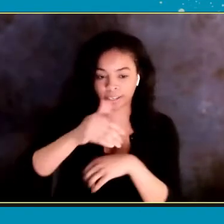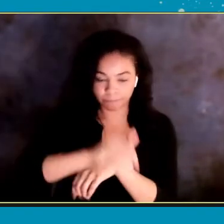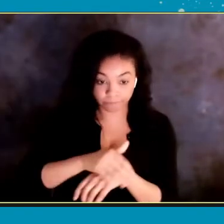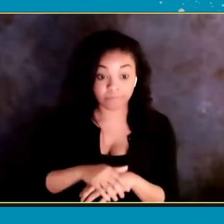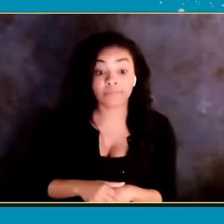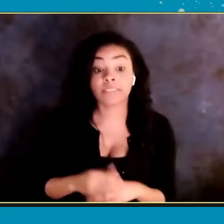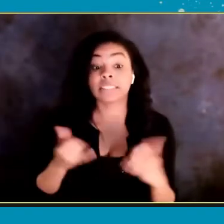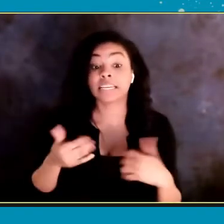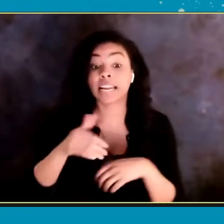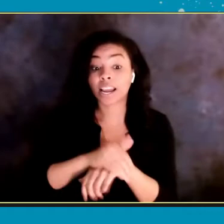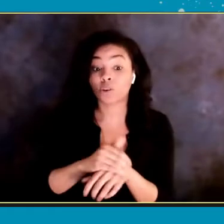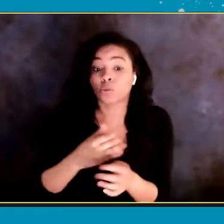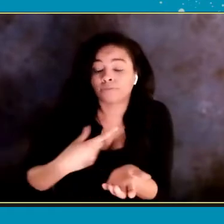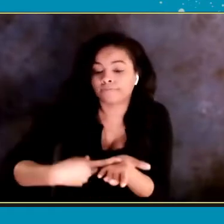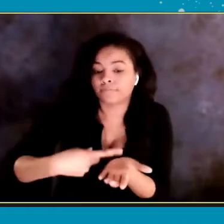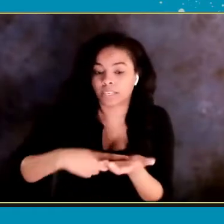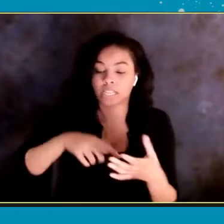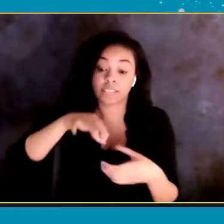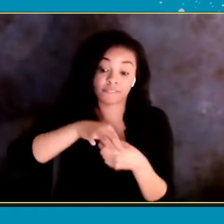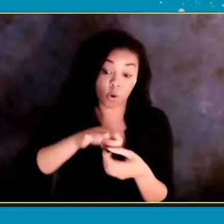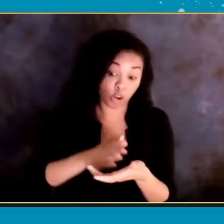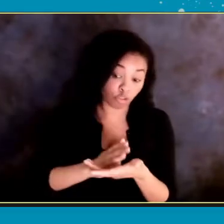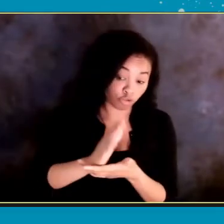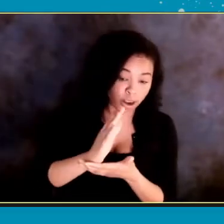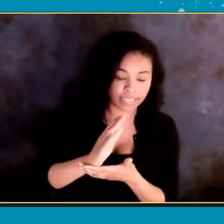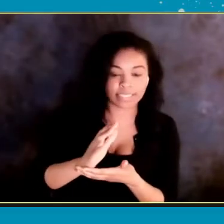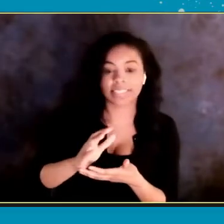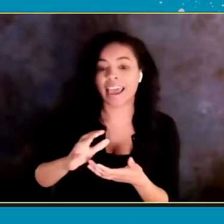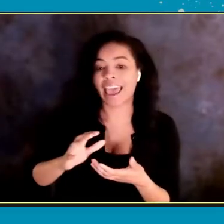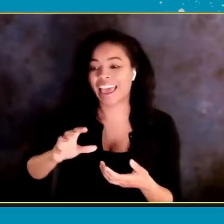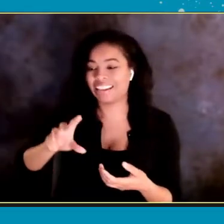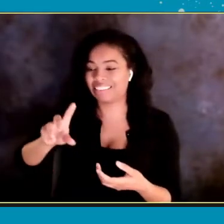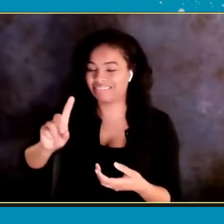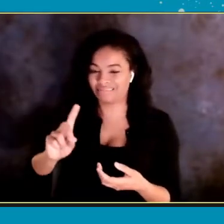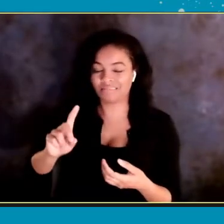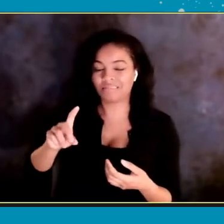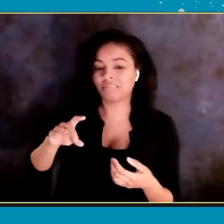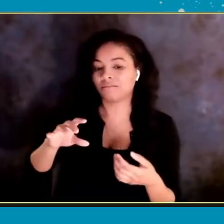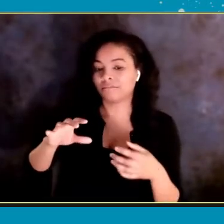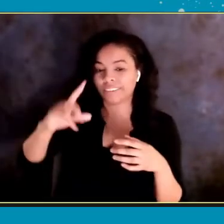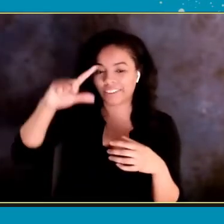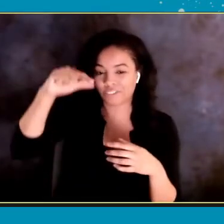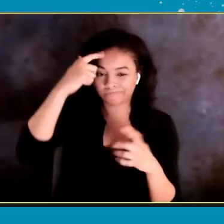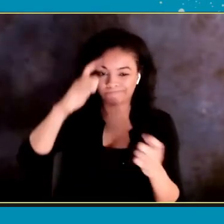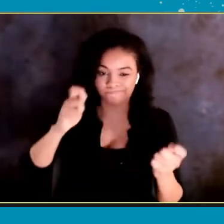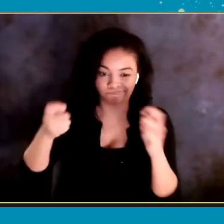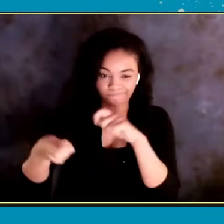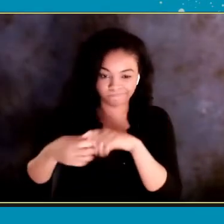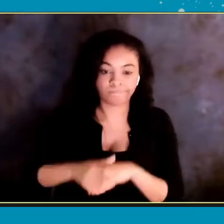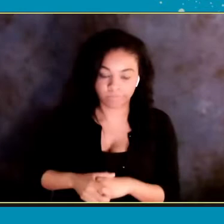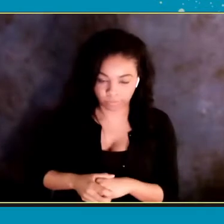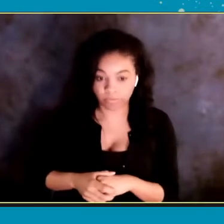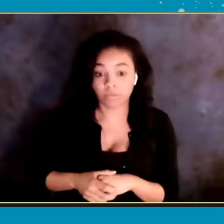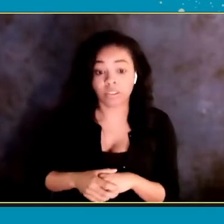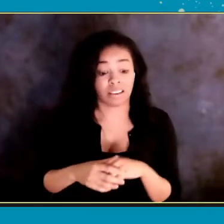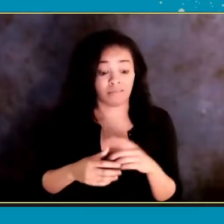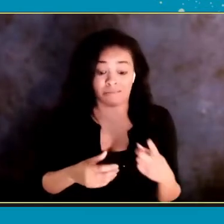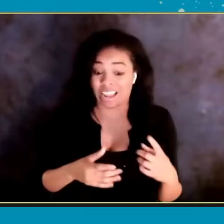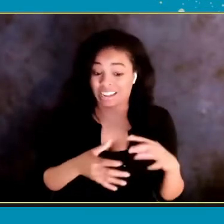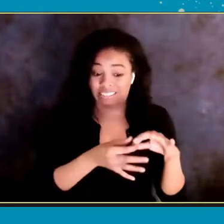Tonight, we're here to talk about voting rights and democracy reform, but it's all connected because we live in a system called